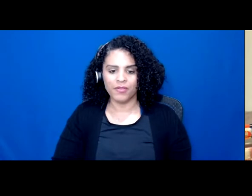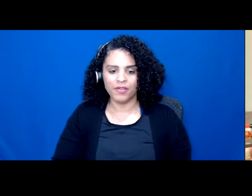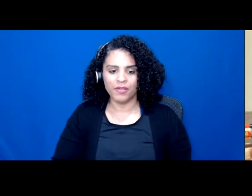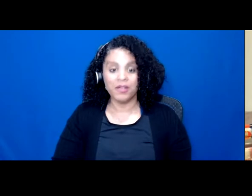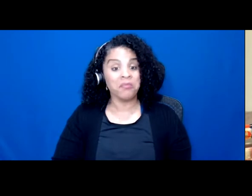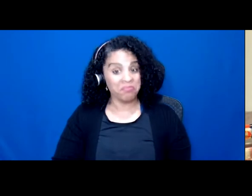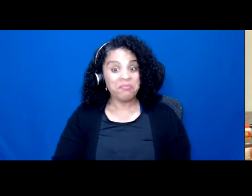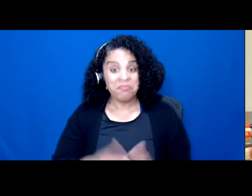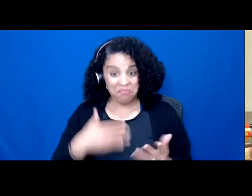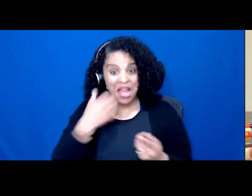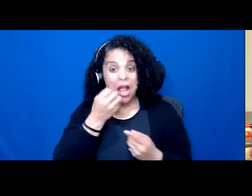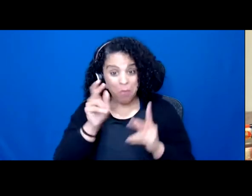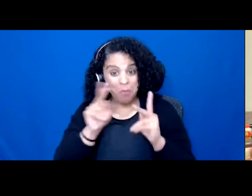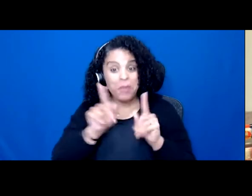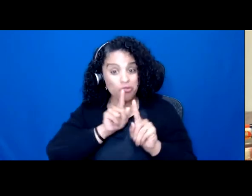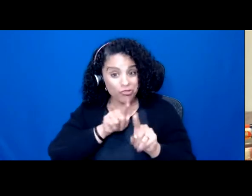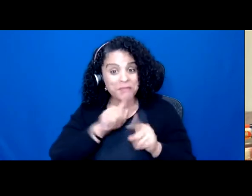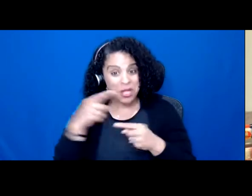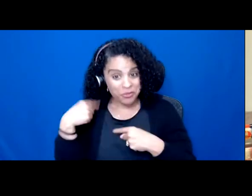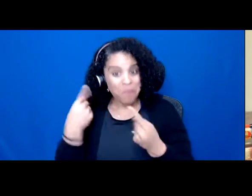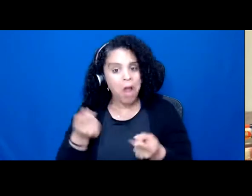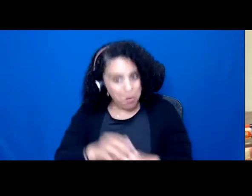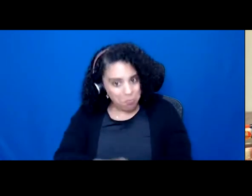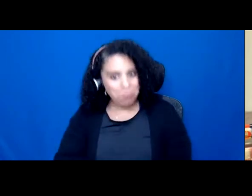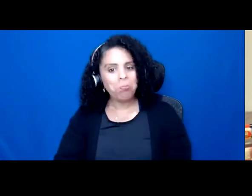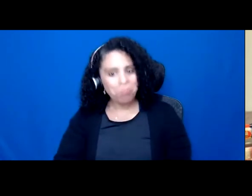Okay, we've got a couple people responded so far. Oh,